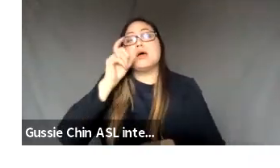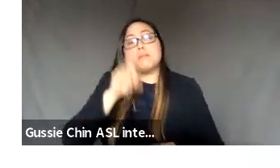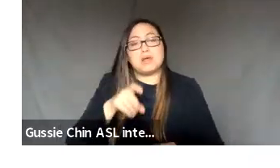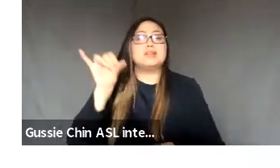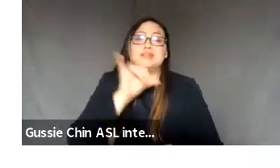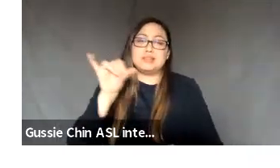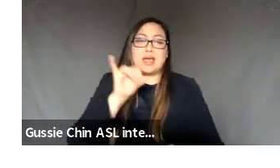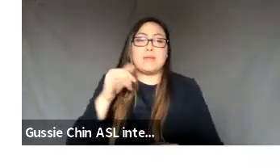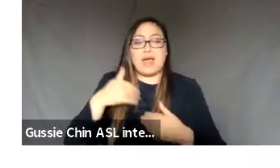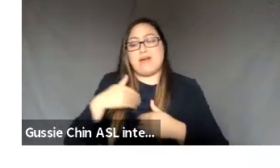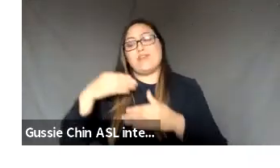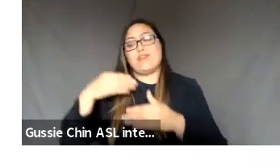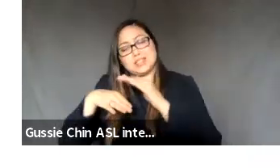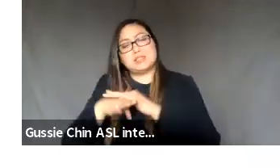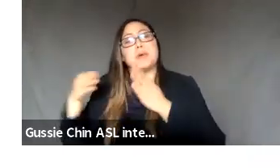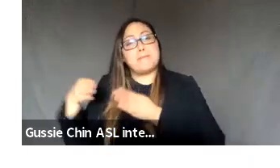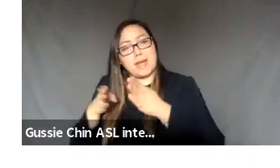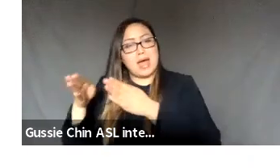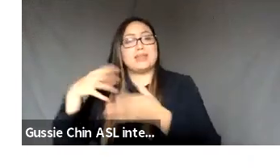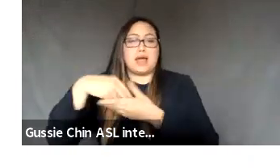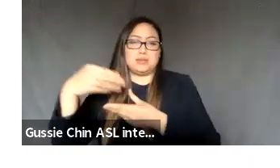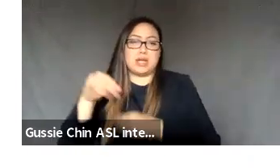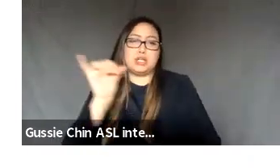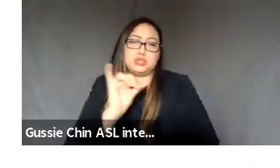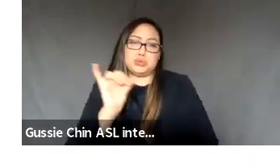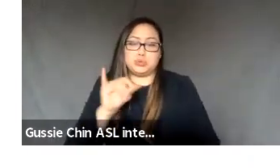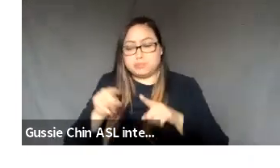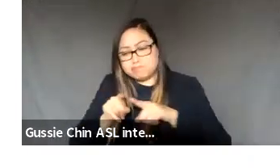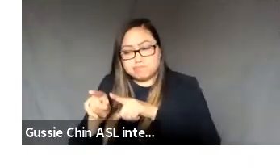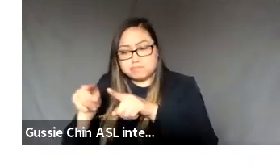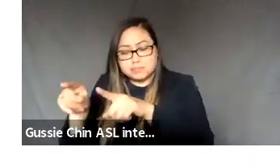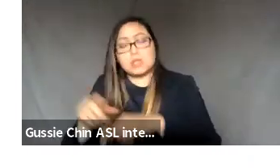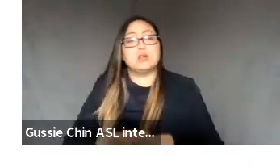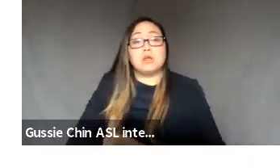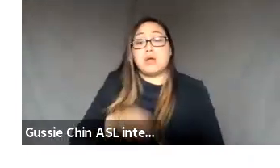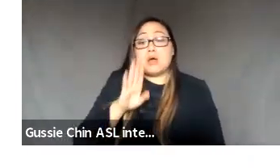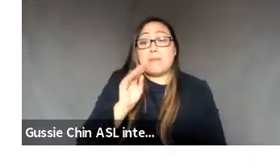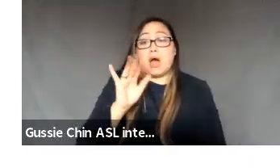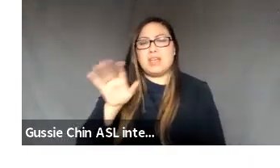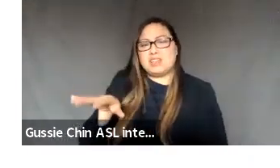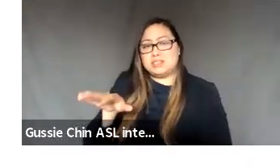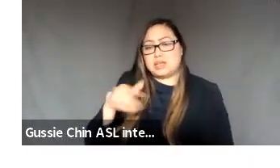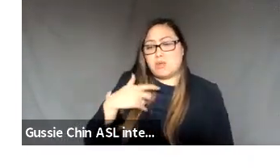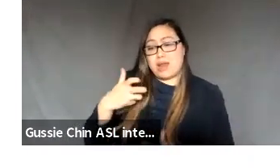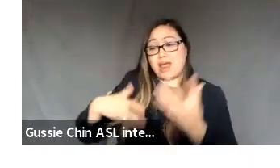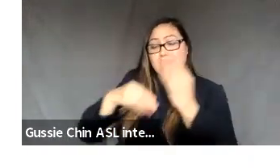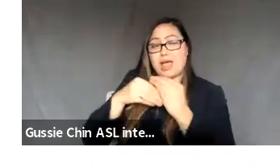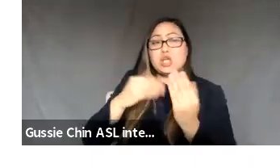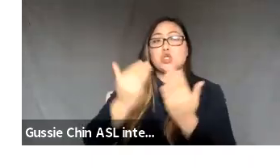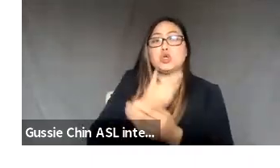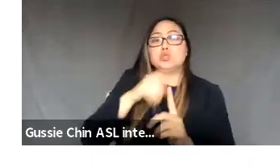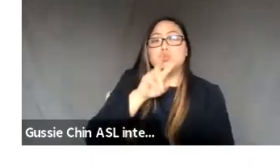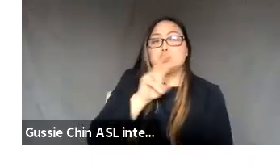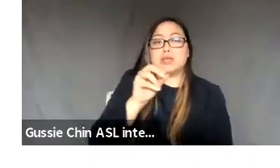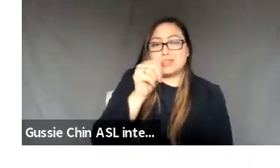as well. Hey, Bobby, I'll jump in real quickly here. This is new to the 2010 standards. Remember, in the